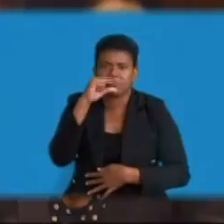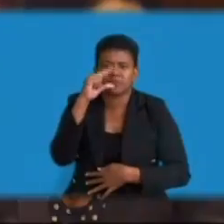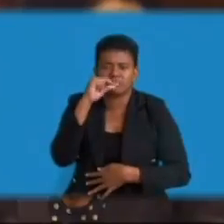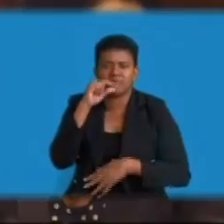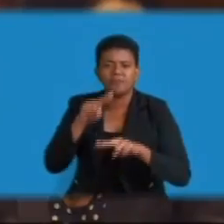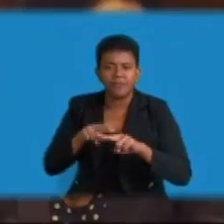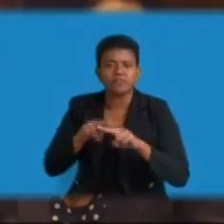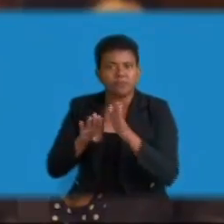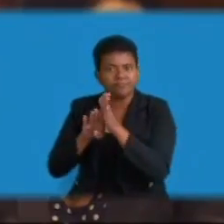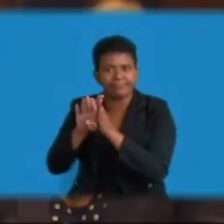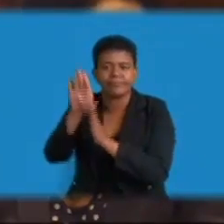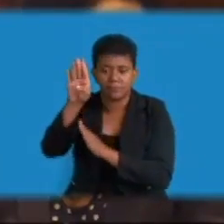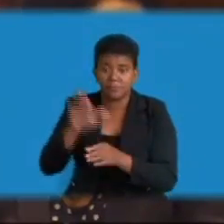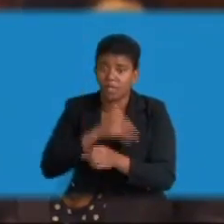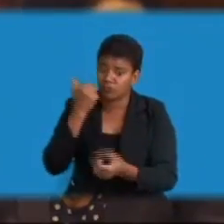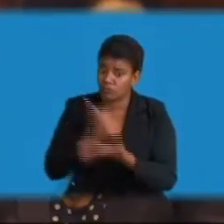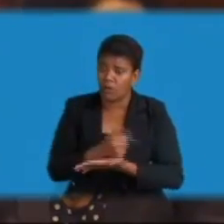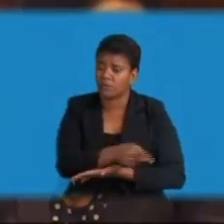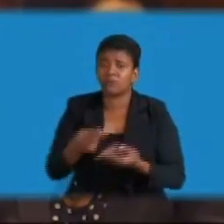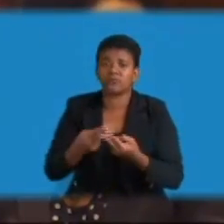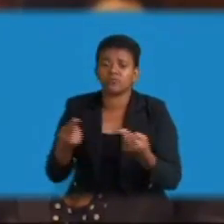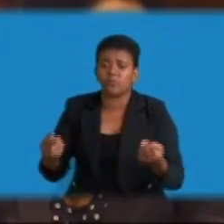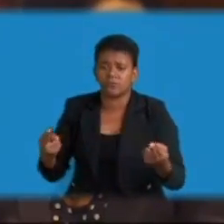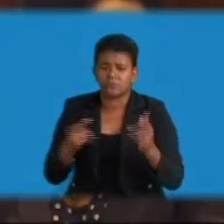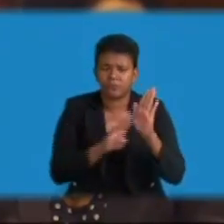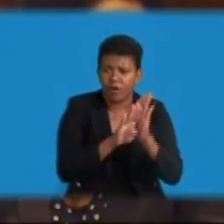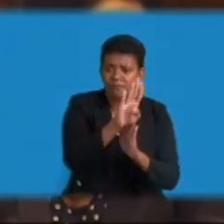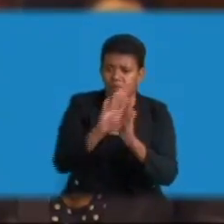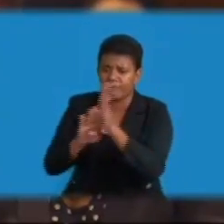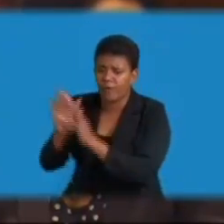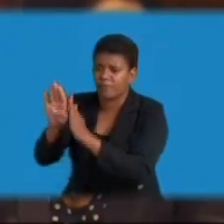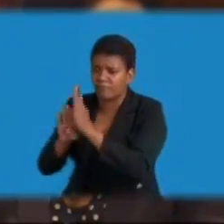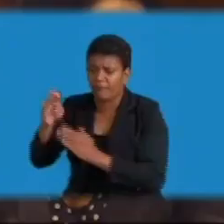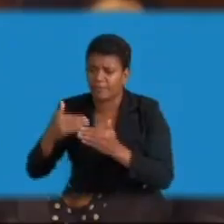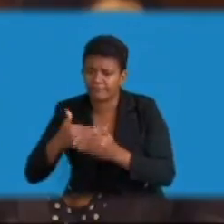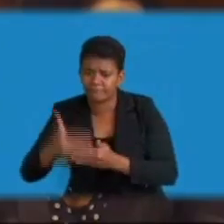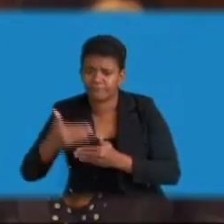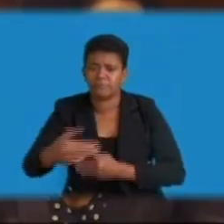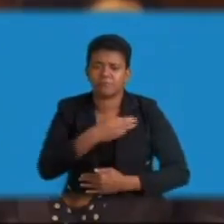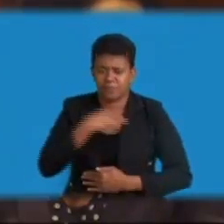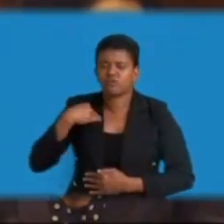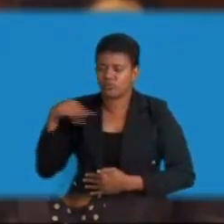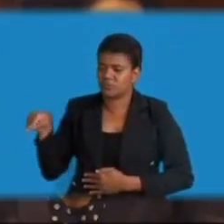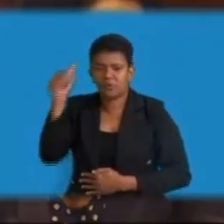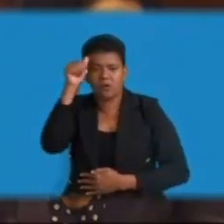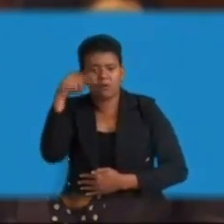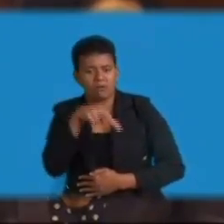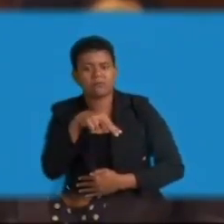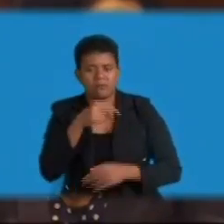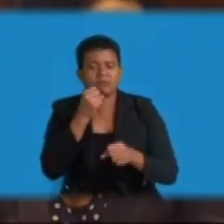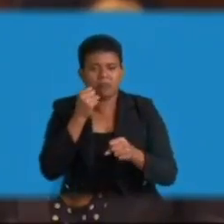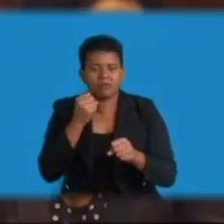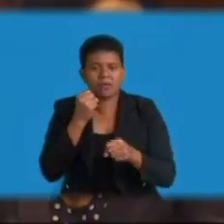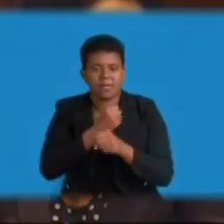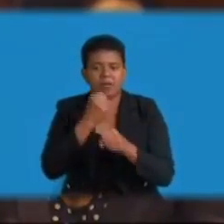terms of ensuring that these resources are developed sustainably, the Ministry recognizes the need to formulate a policy and upgrade operating